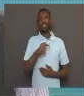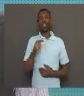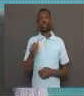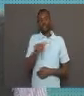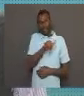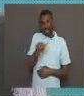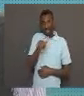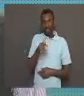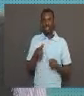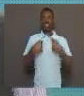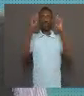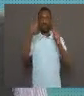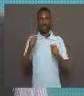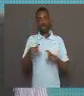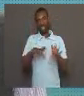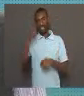similar experiment.